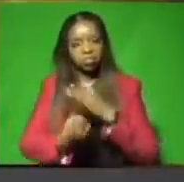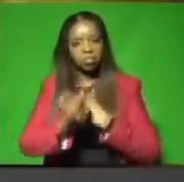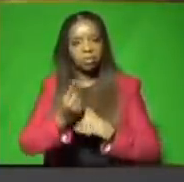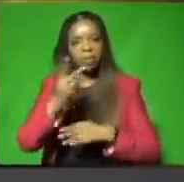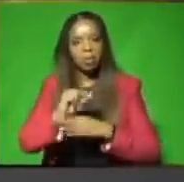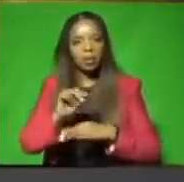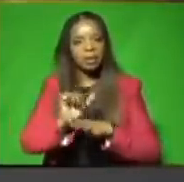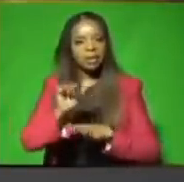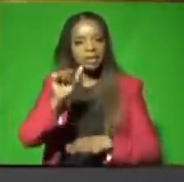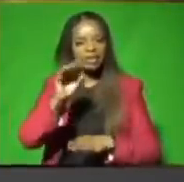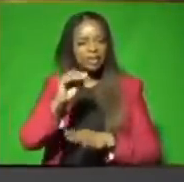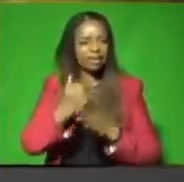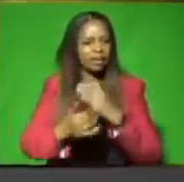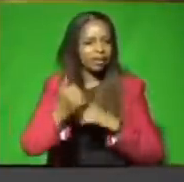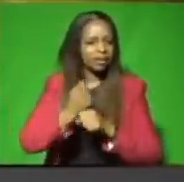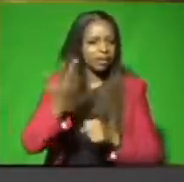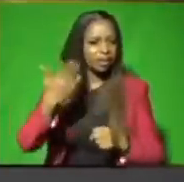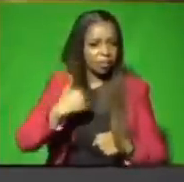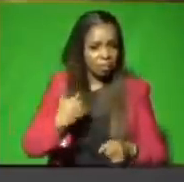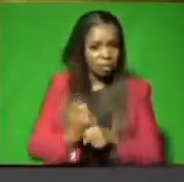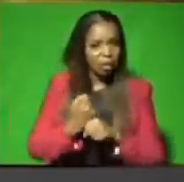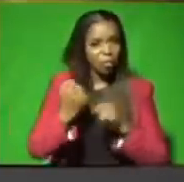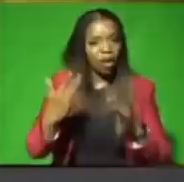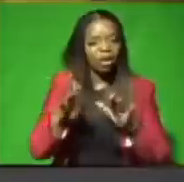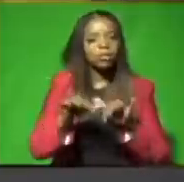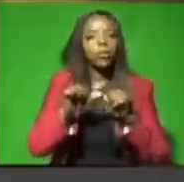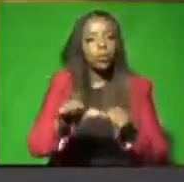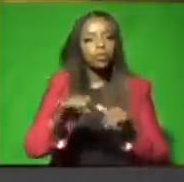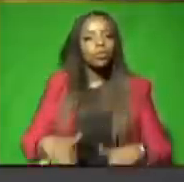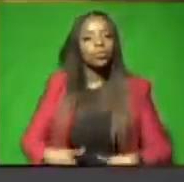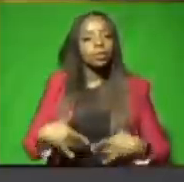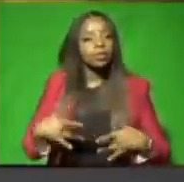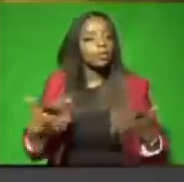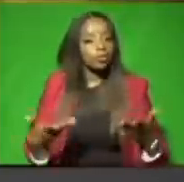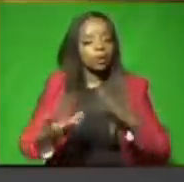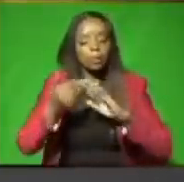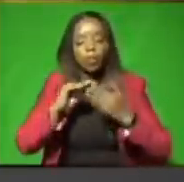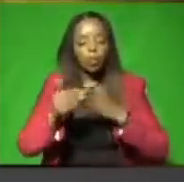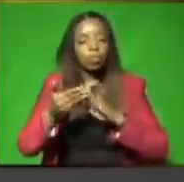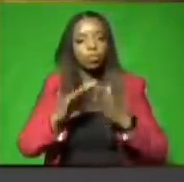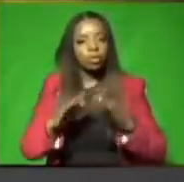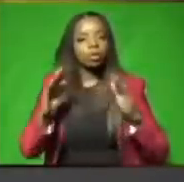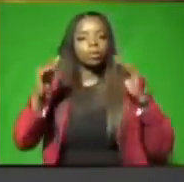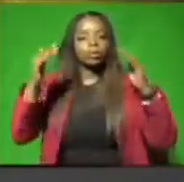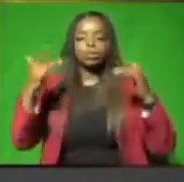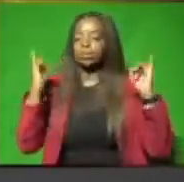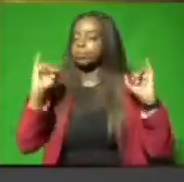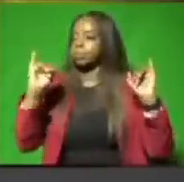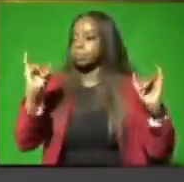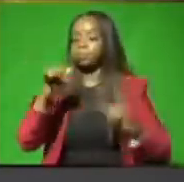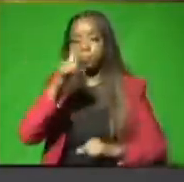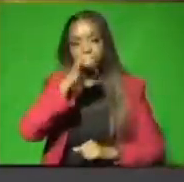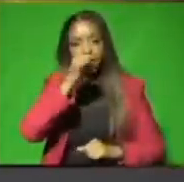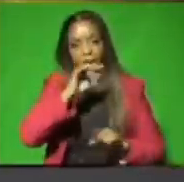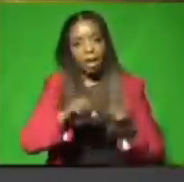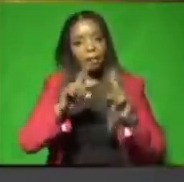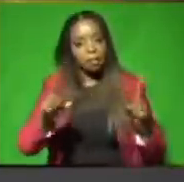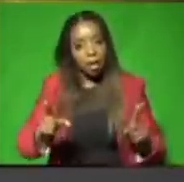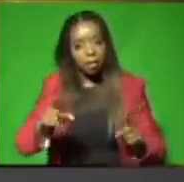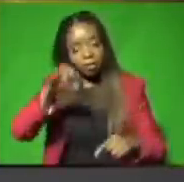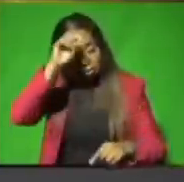ago. Mine workers continue to live in communities defined by high levels of crime. When the mine